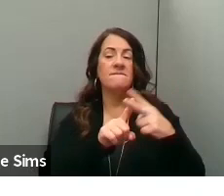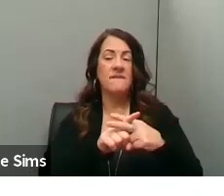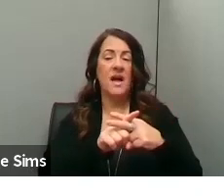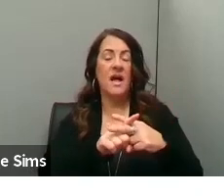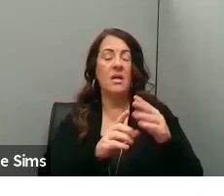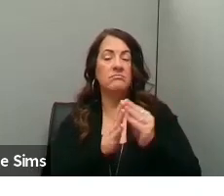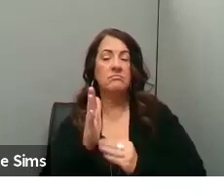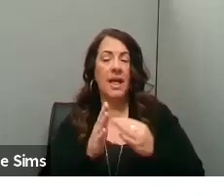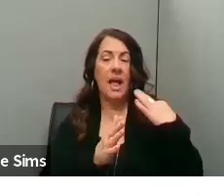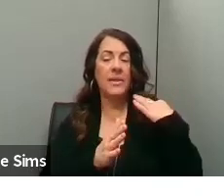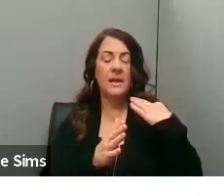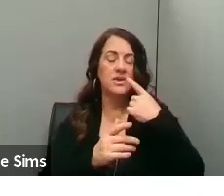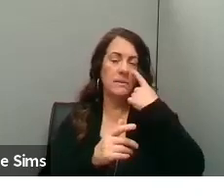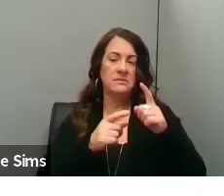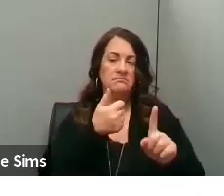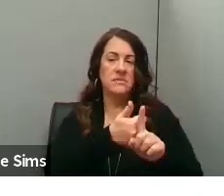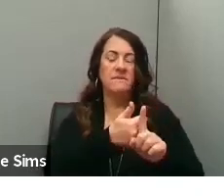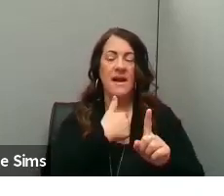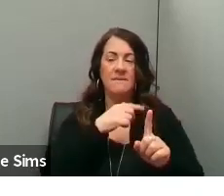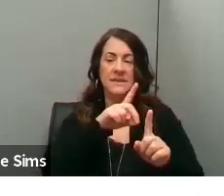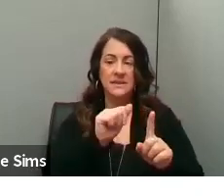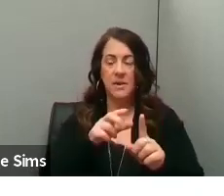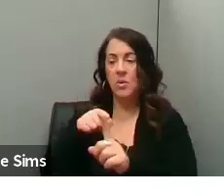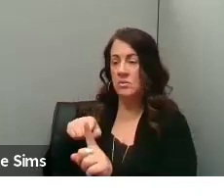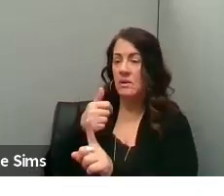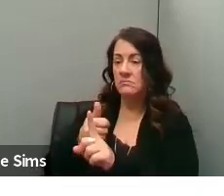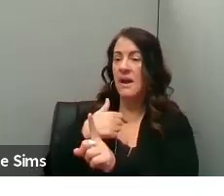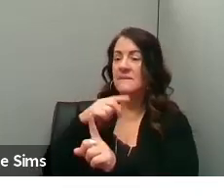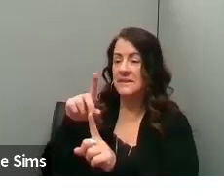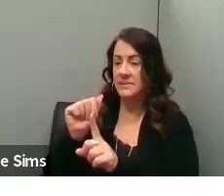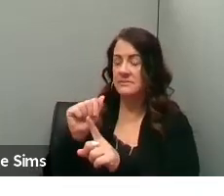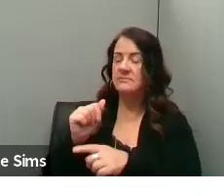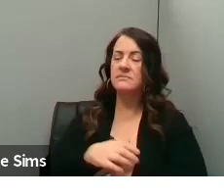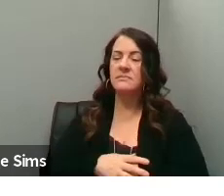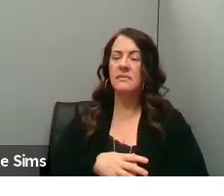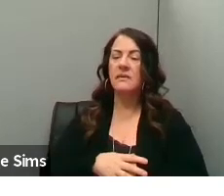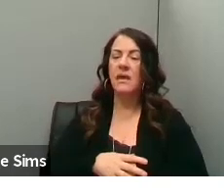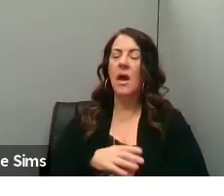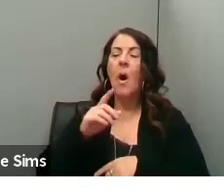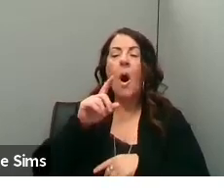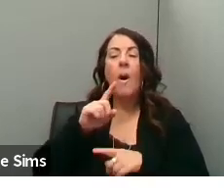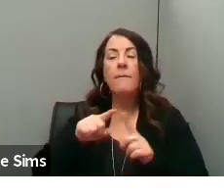would cause an undue hardship. Next slide, please.